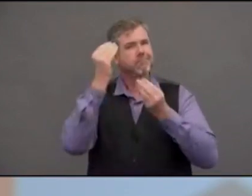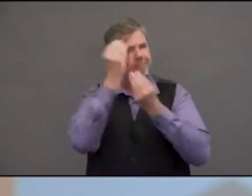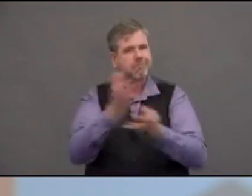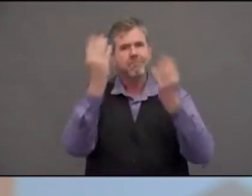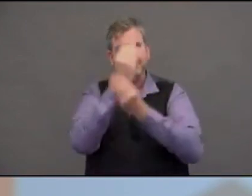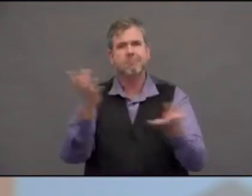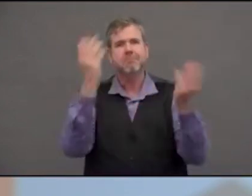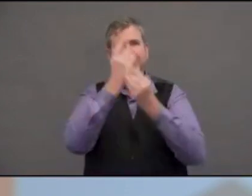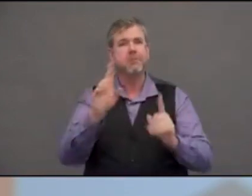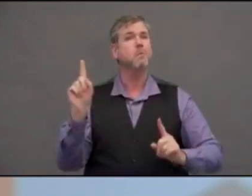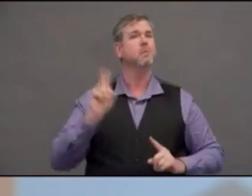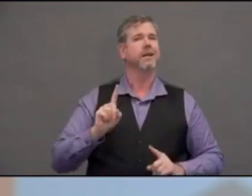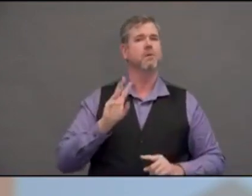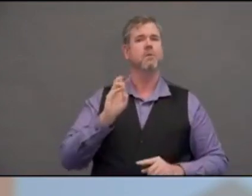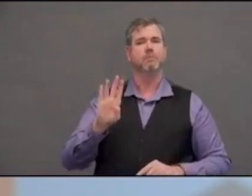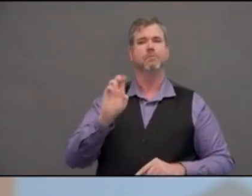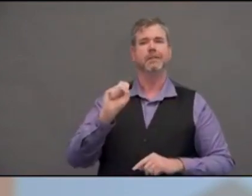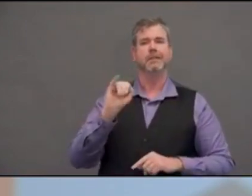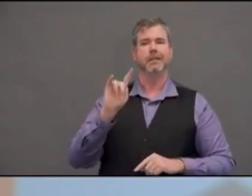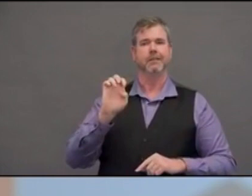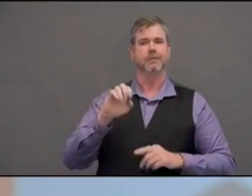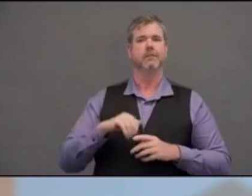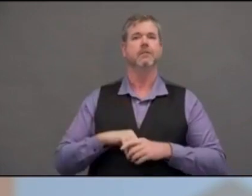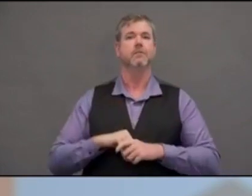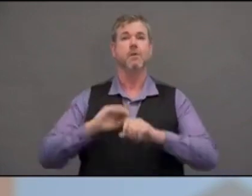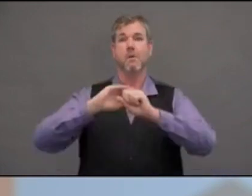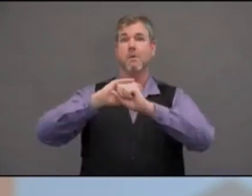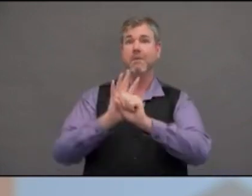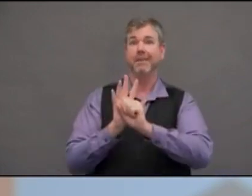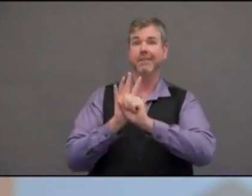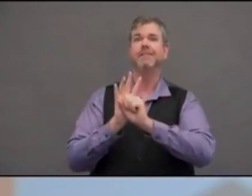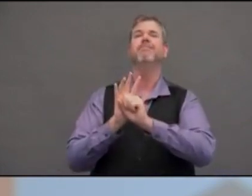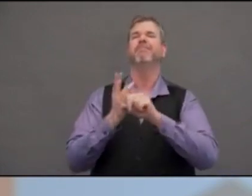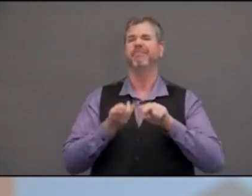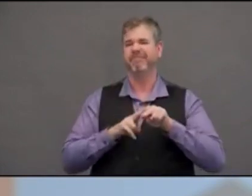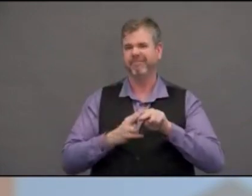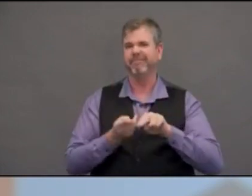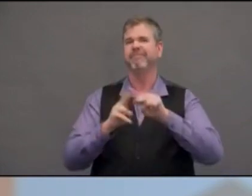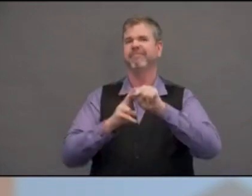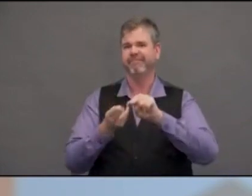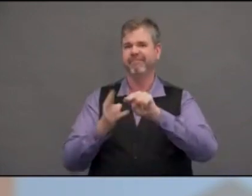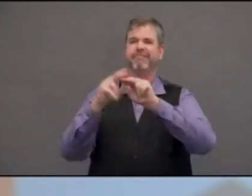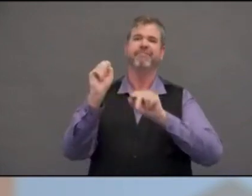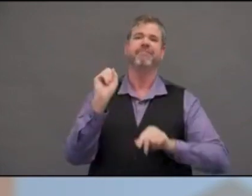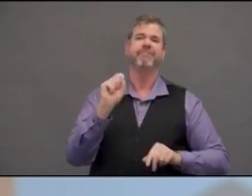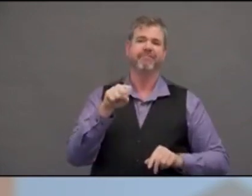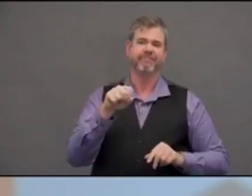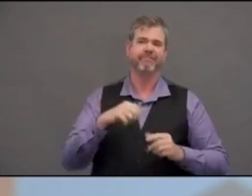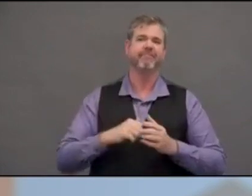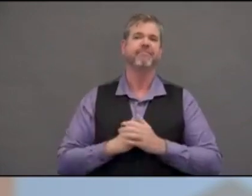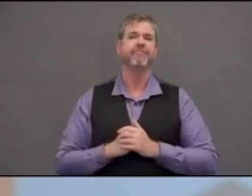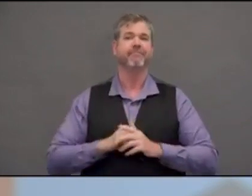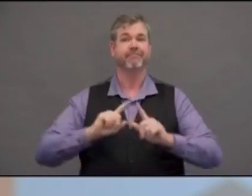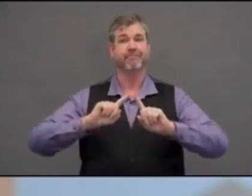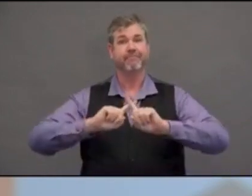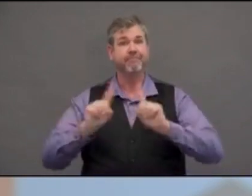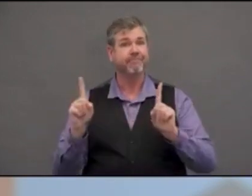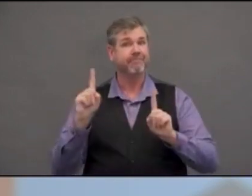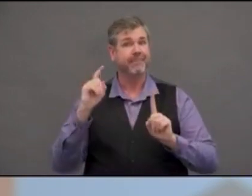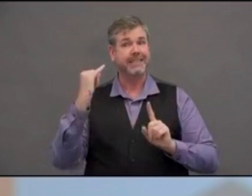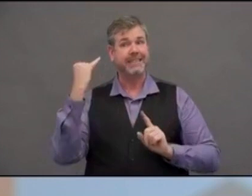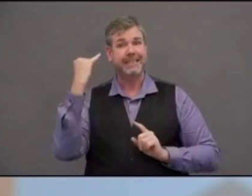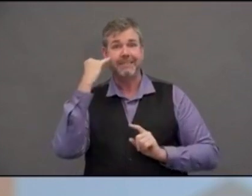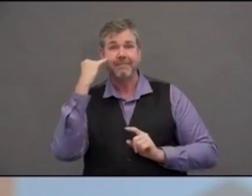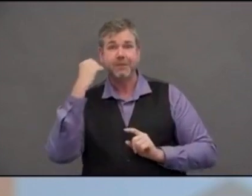And that slow increase is thanks to everyone's efforts in following the shelter-in-place order, increasing social distance,